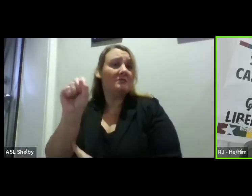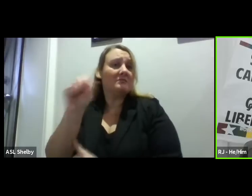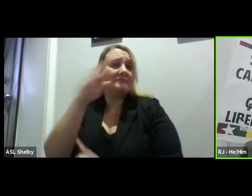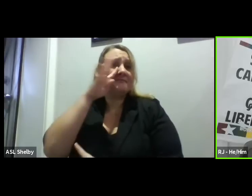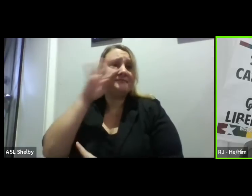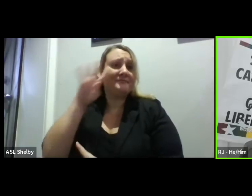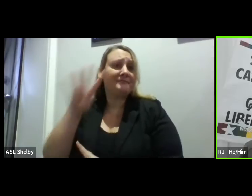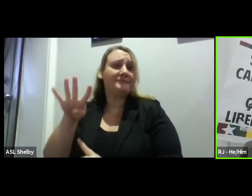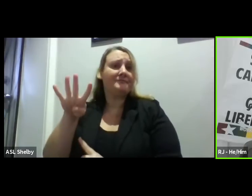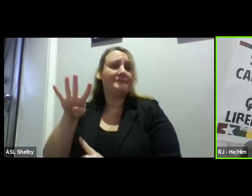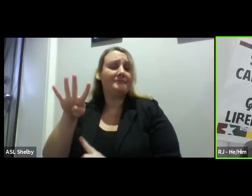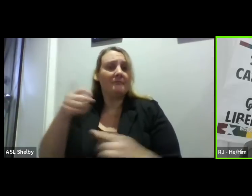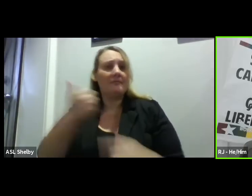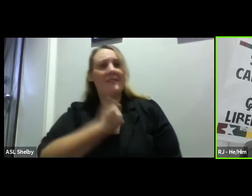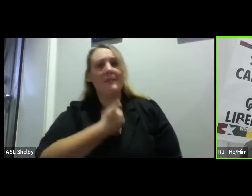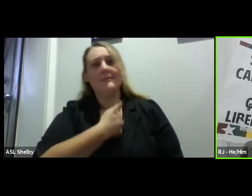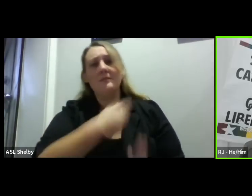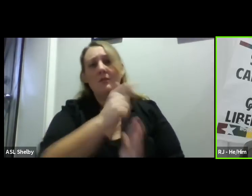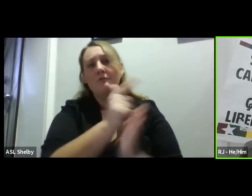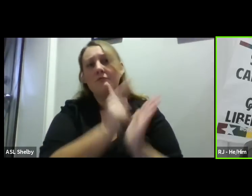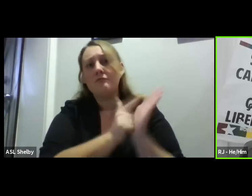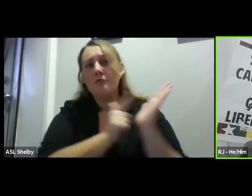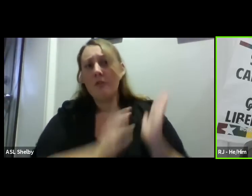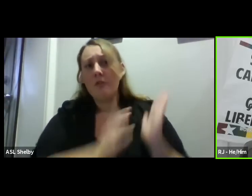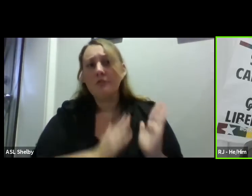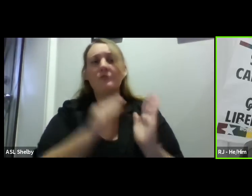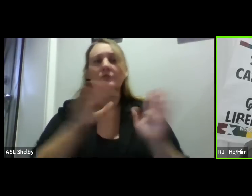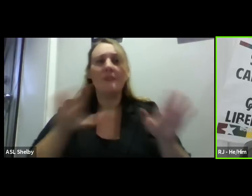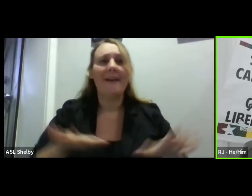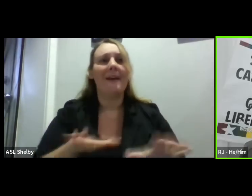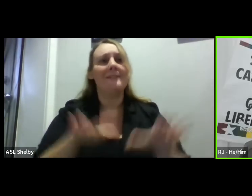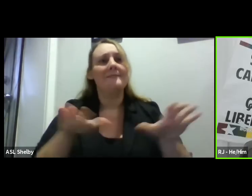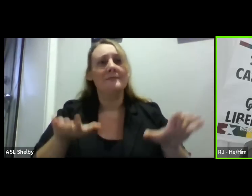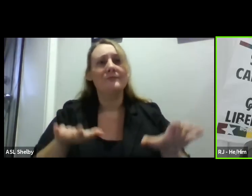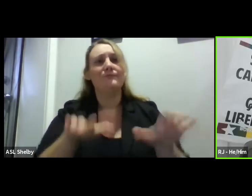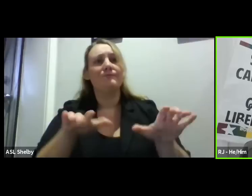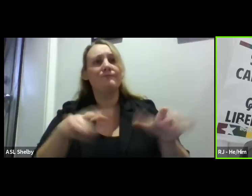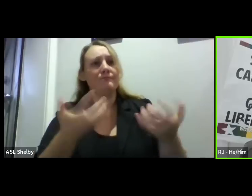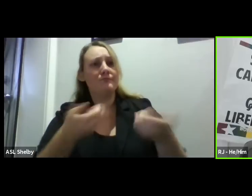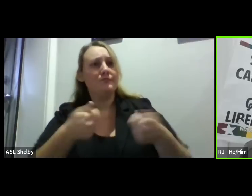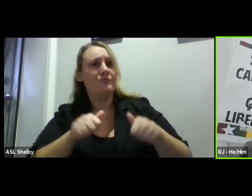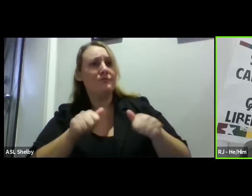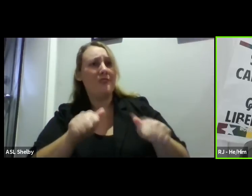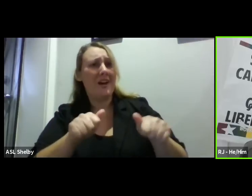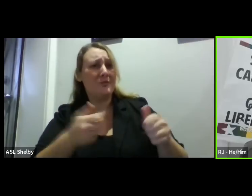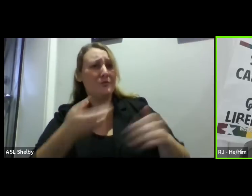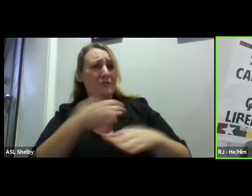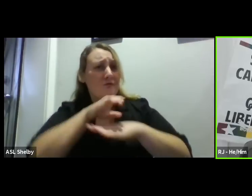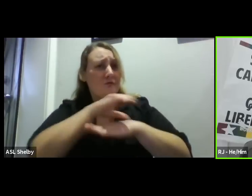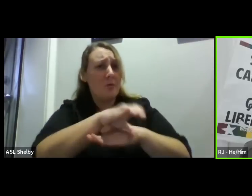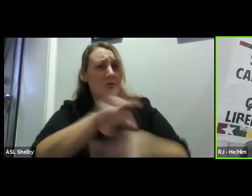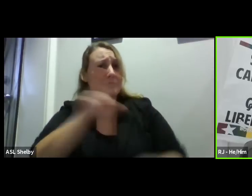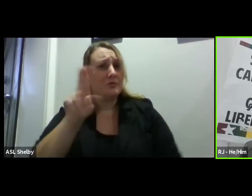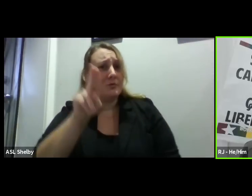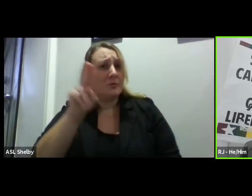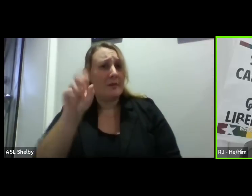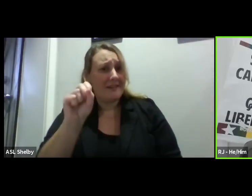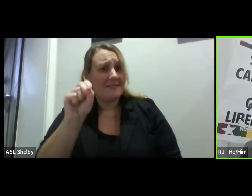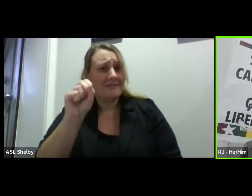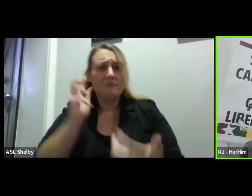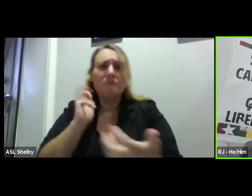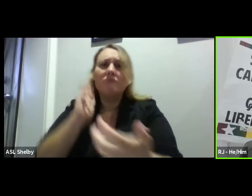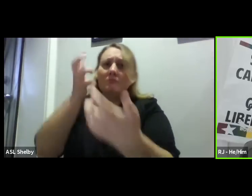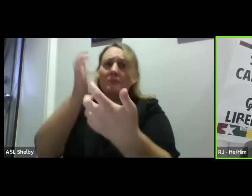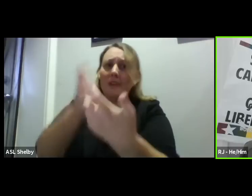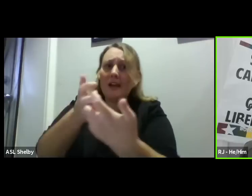among other activist movement lawyers, to hold the United States accountable to international human rights at the local, state,